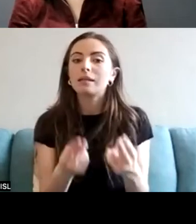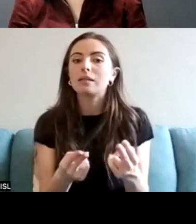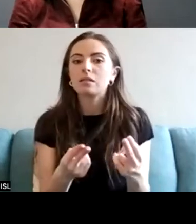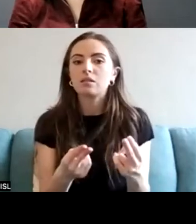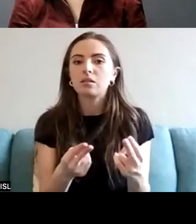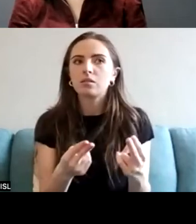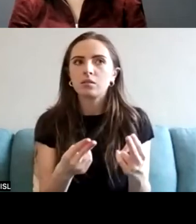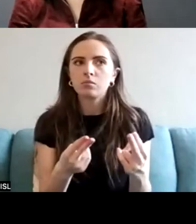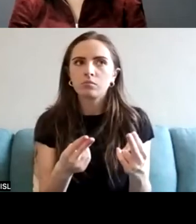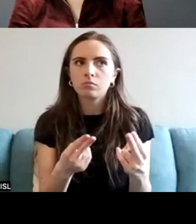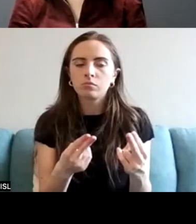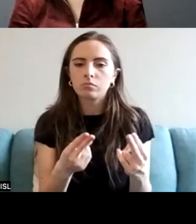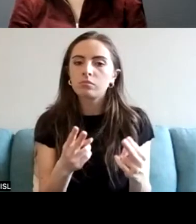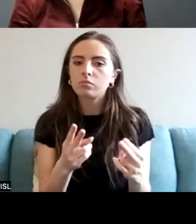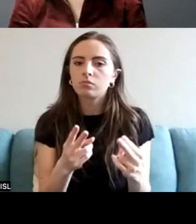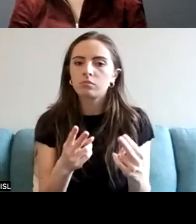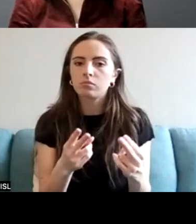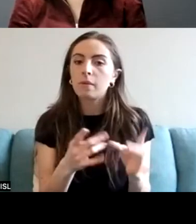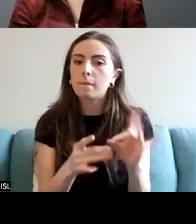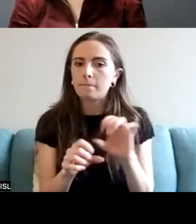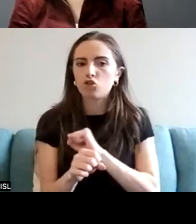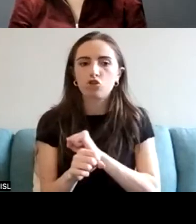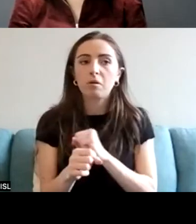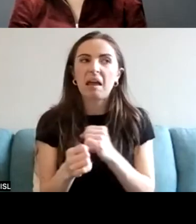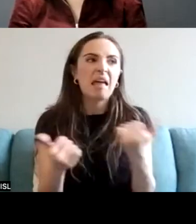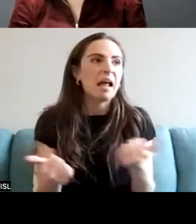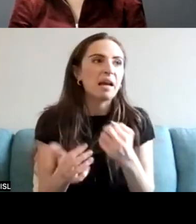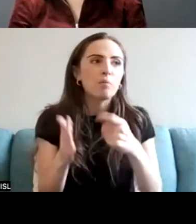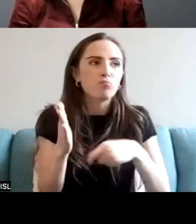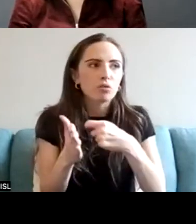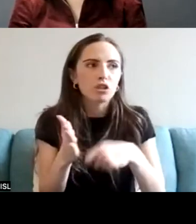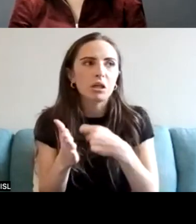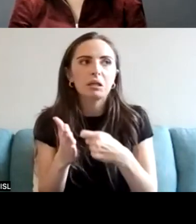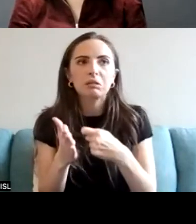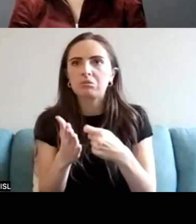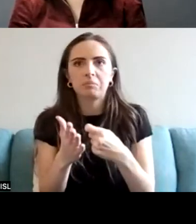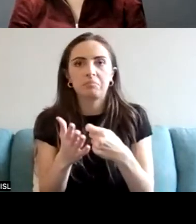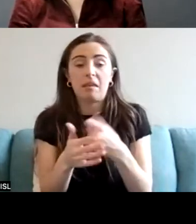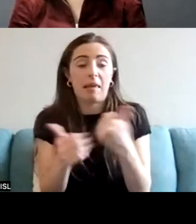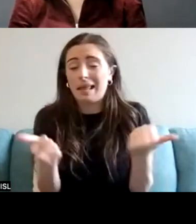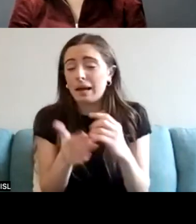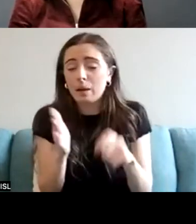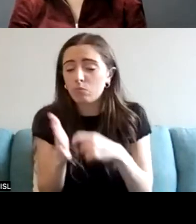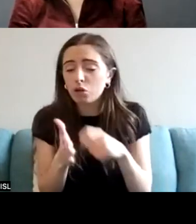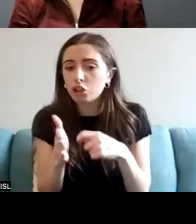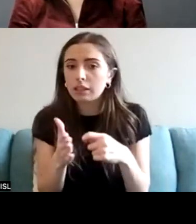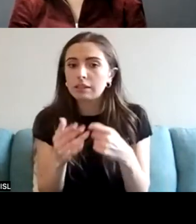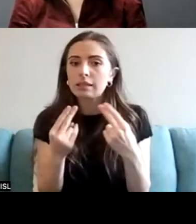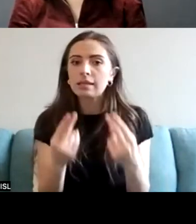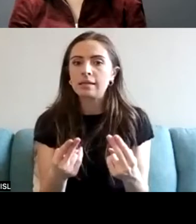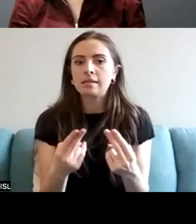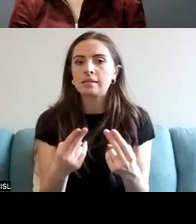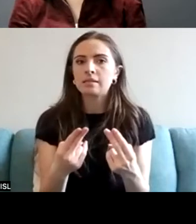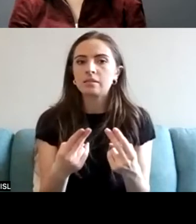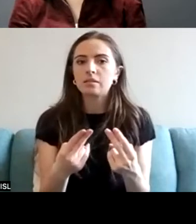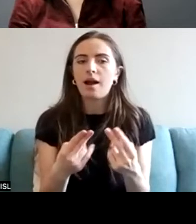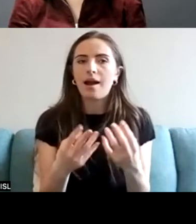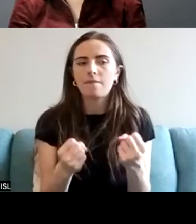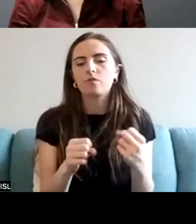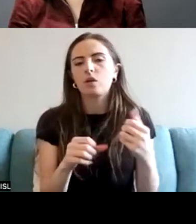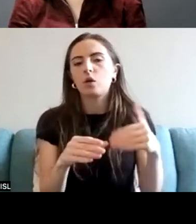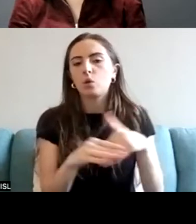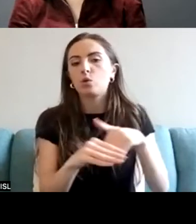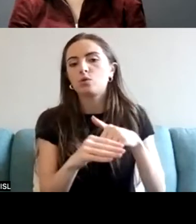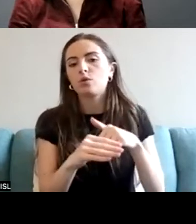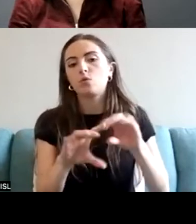make sure that all of the elements of the project, whatever form that might take, are going to follow the inclusive communication